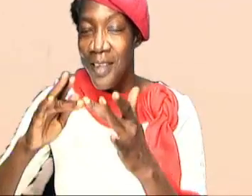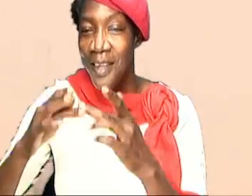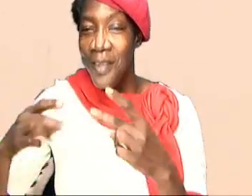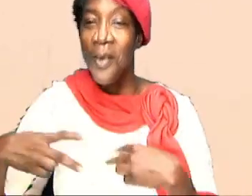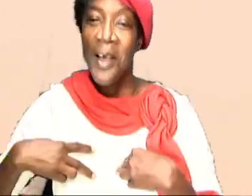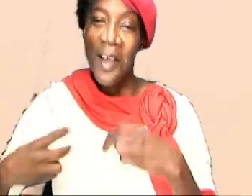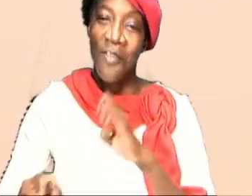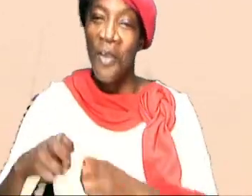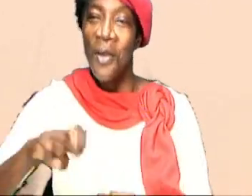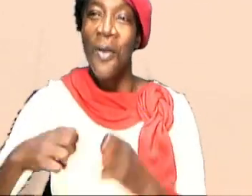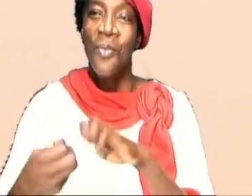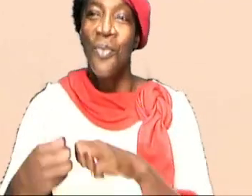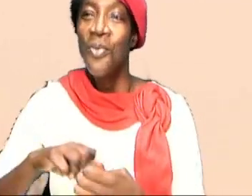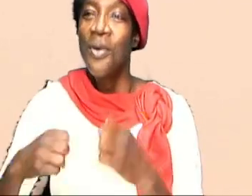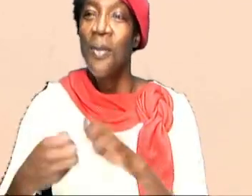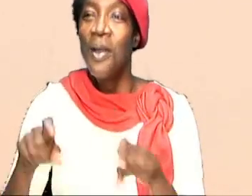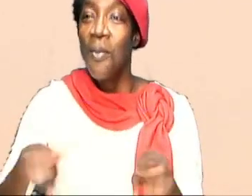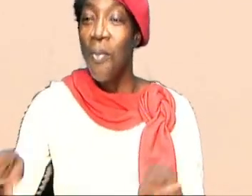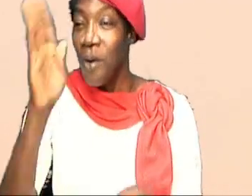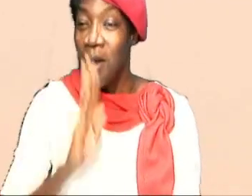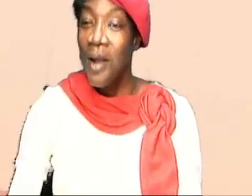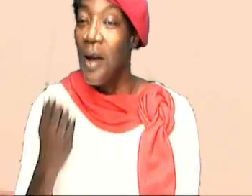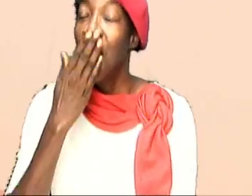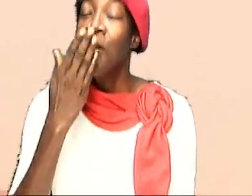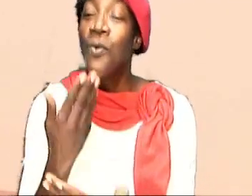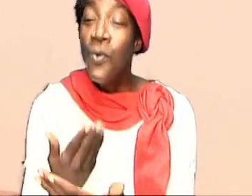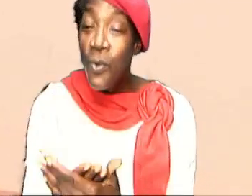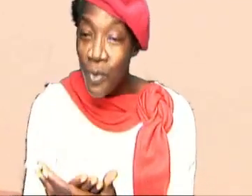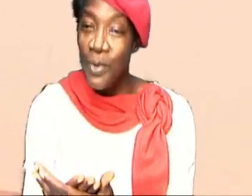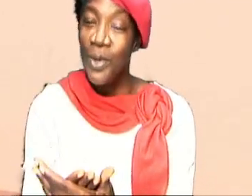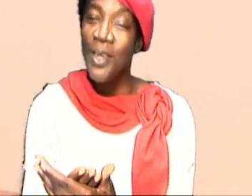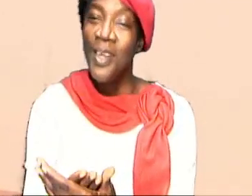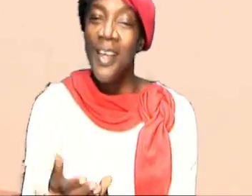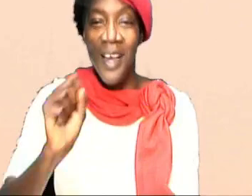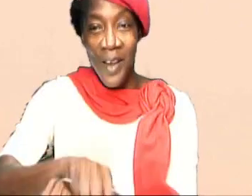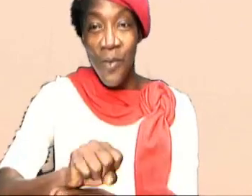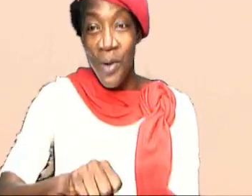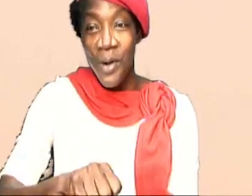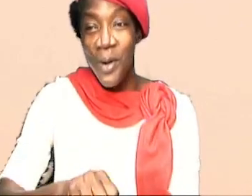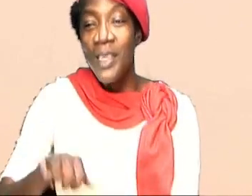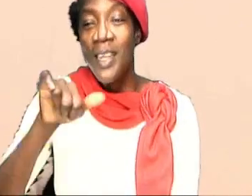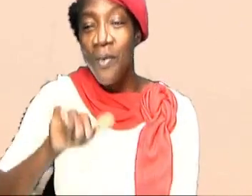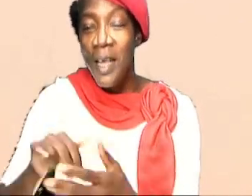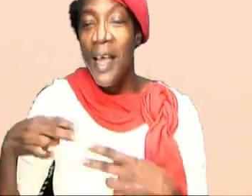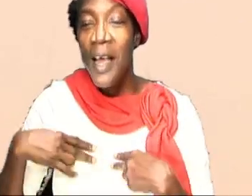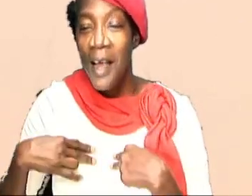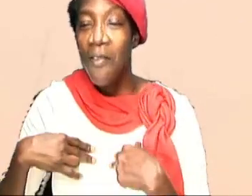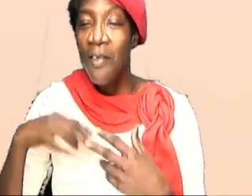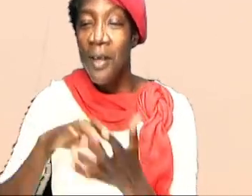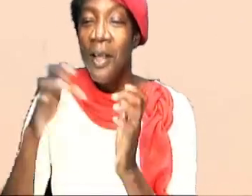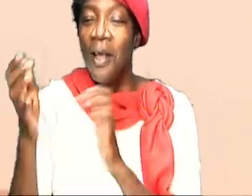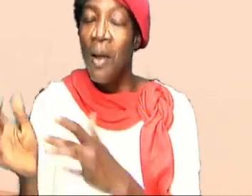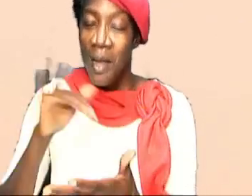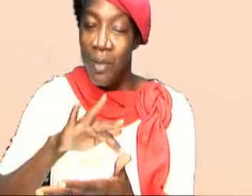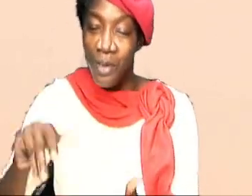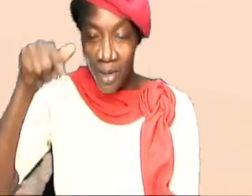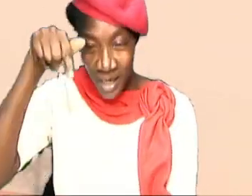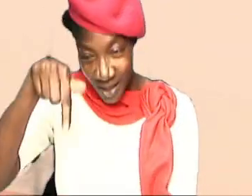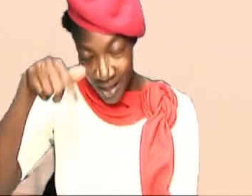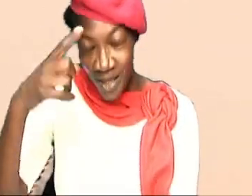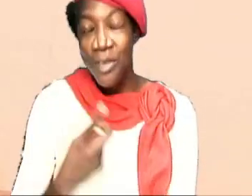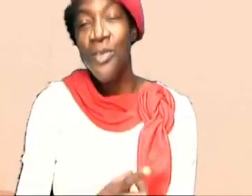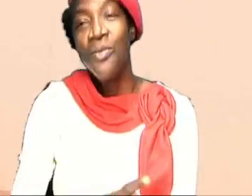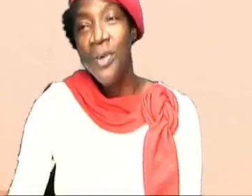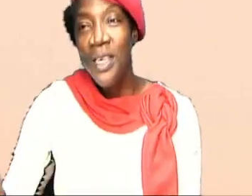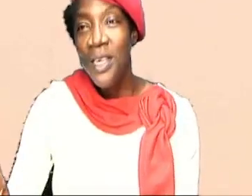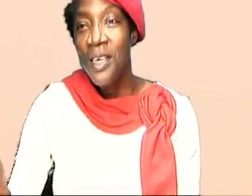difficulties, but, you know, God is a good God, and God worked out for us that we might have Bible study this week. Amen. So